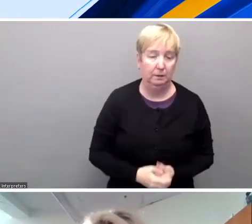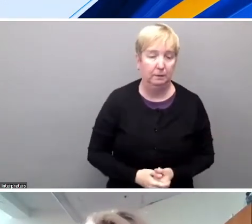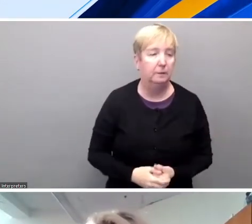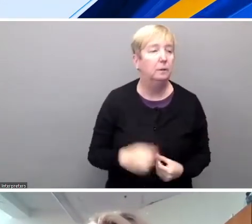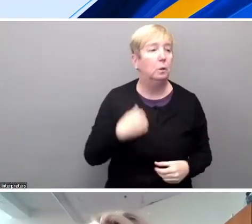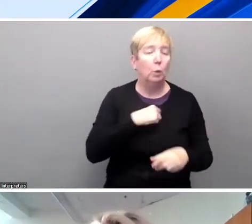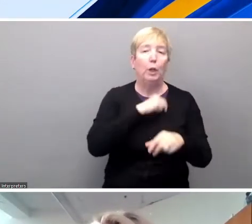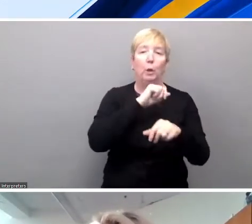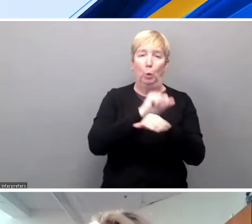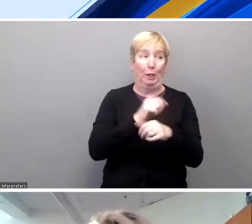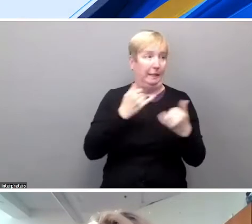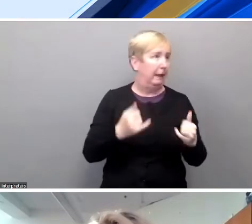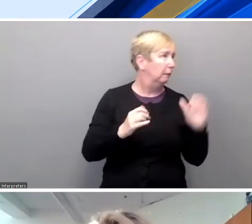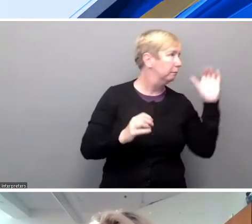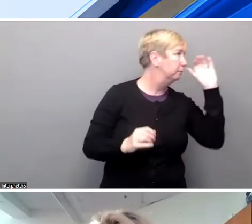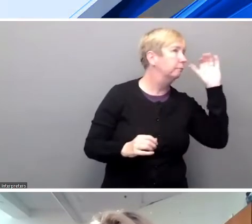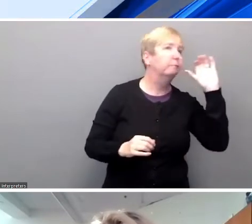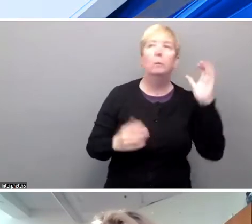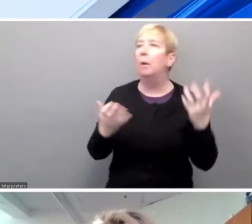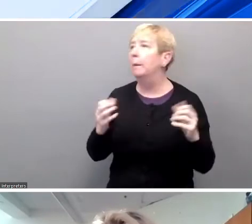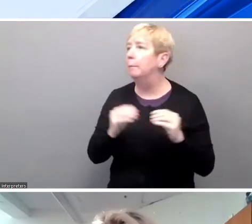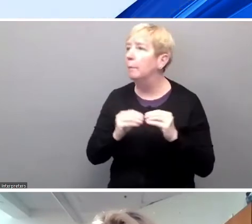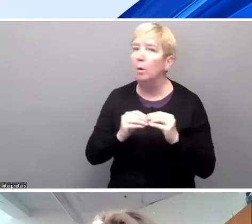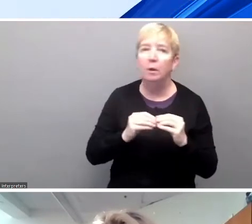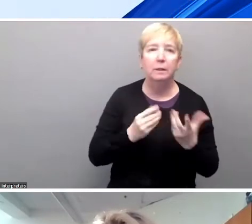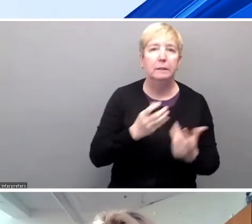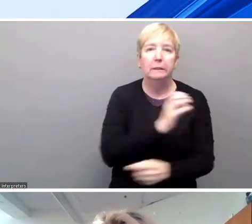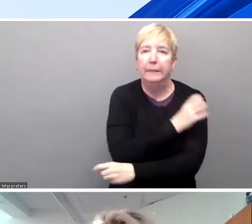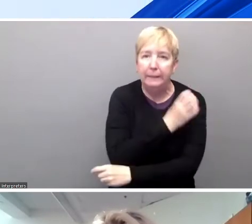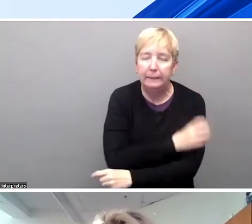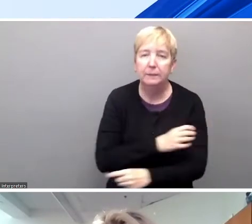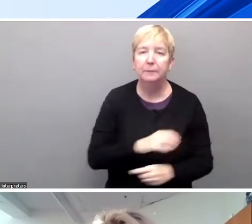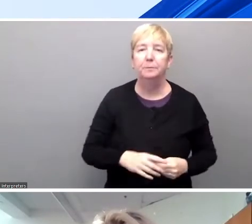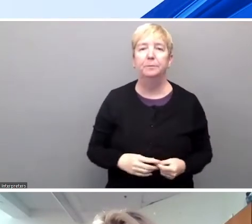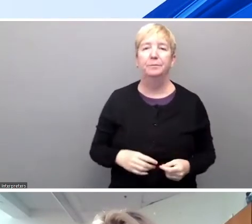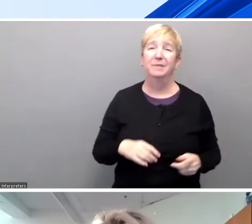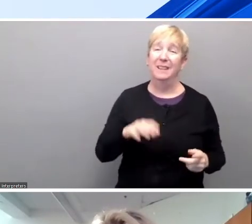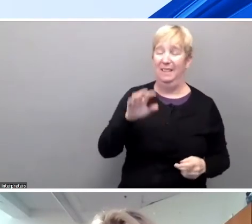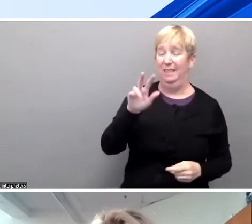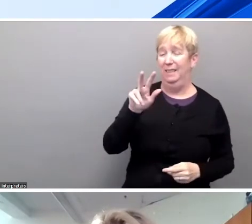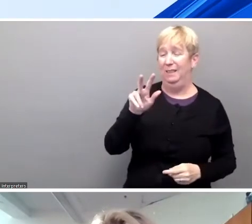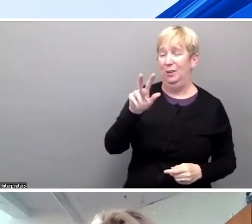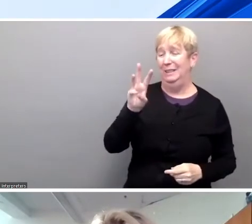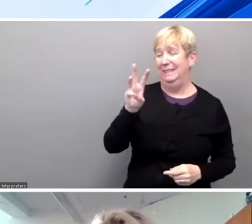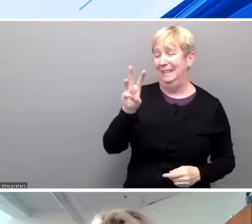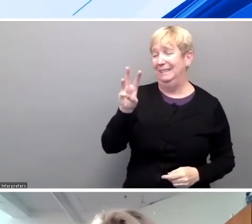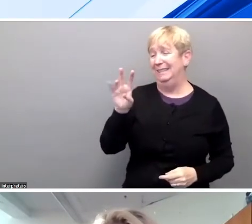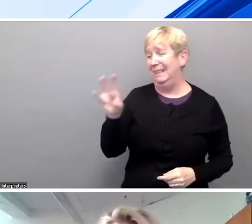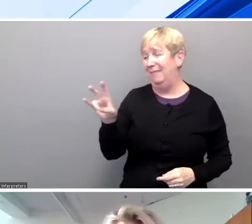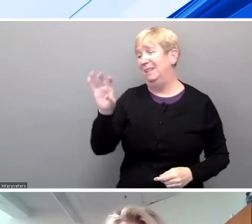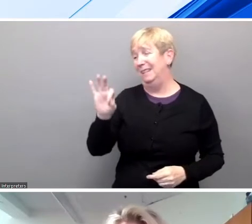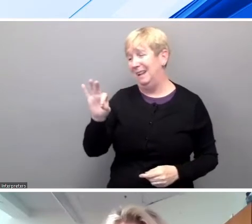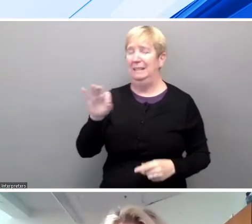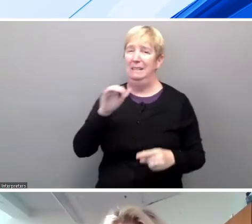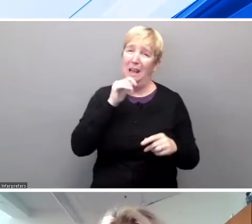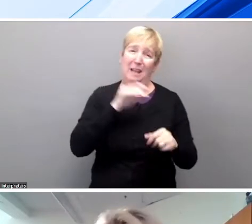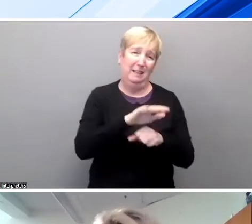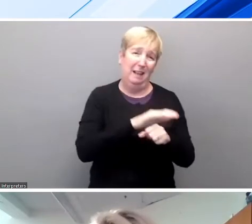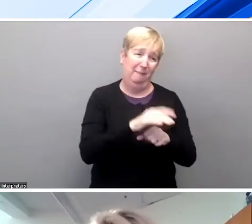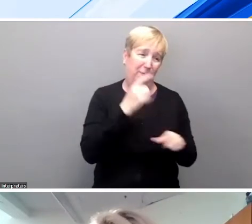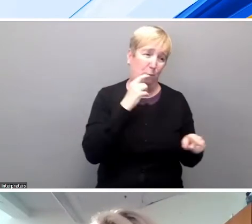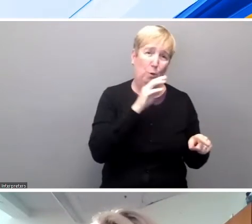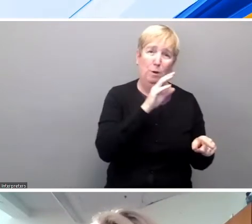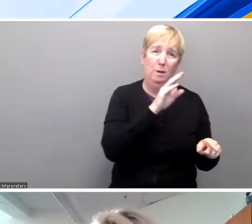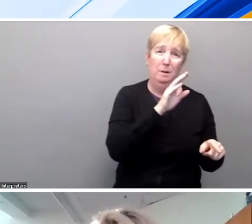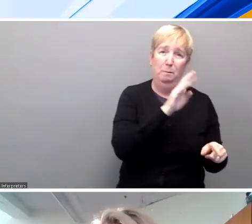to expand because actually, while it sounds like a lot of appointments, 3679 isn't really enough for Bernalillo County, even